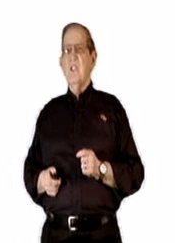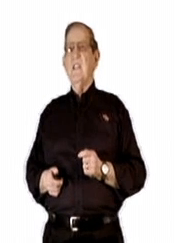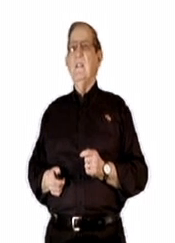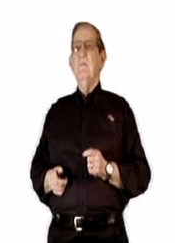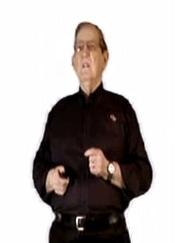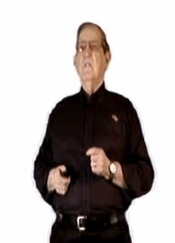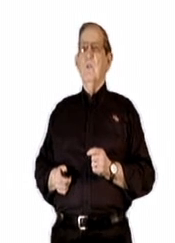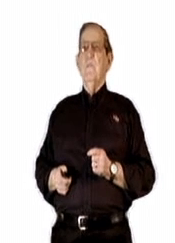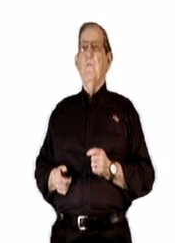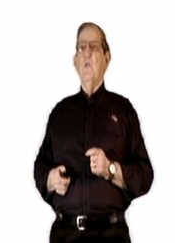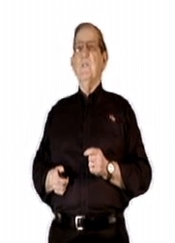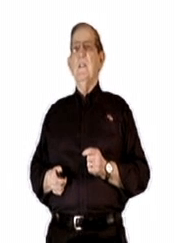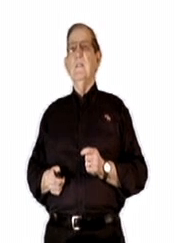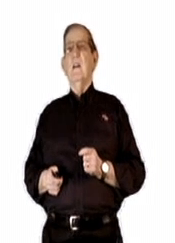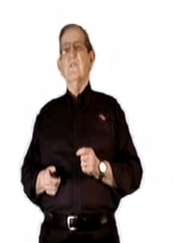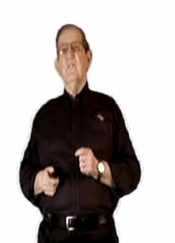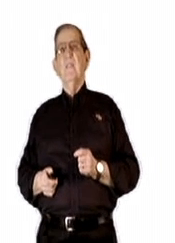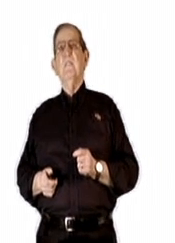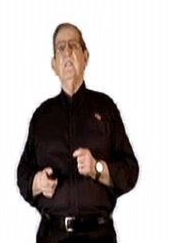110.34c,